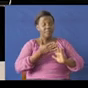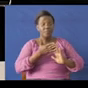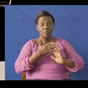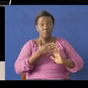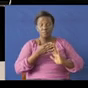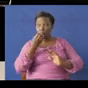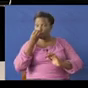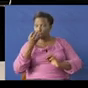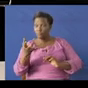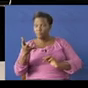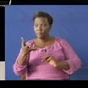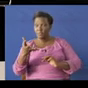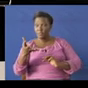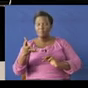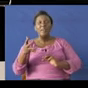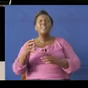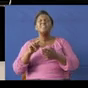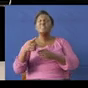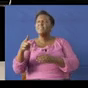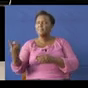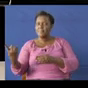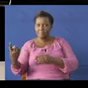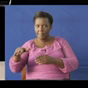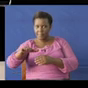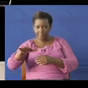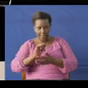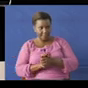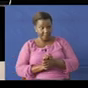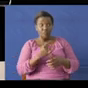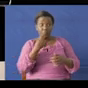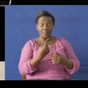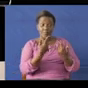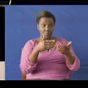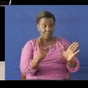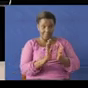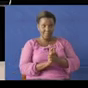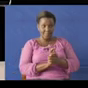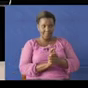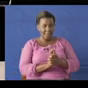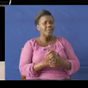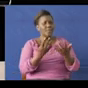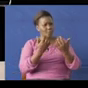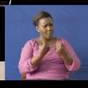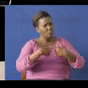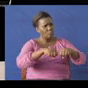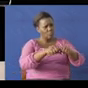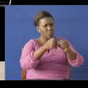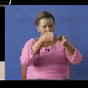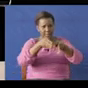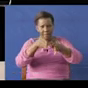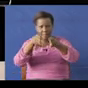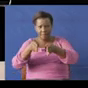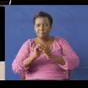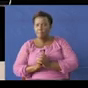What are the sources of pollution? We say that pollution can be caused by